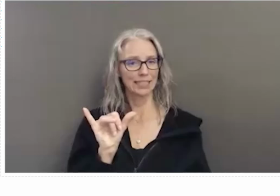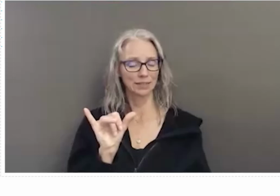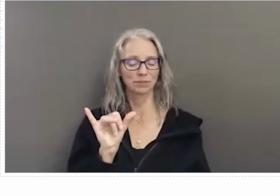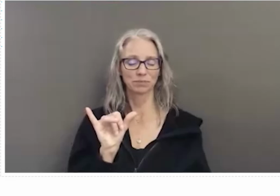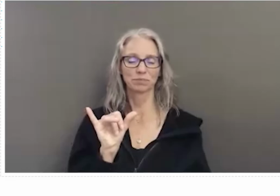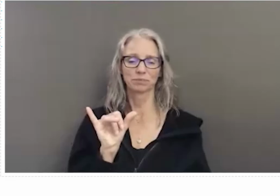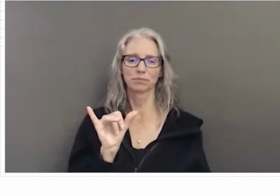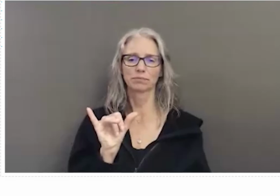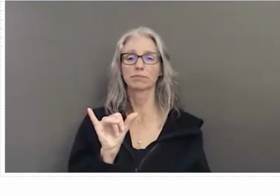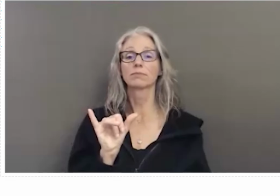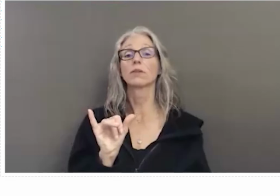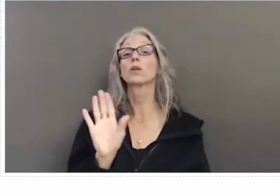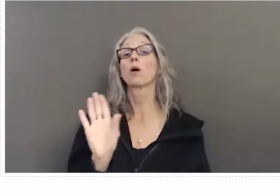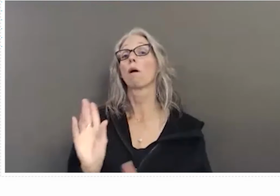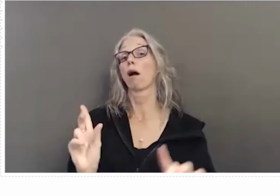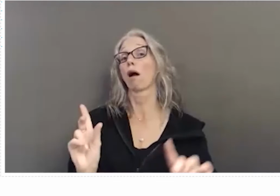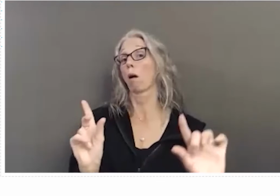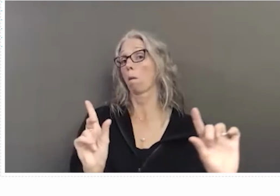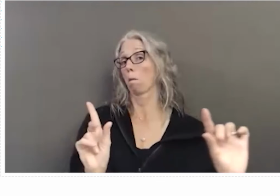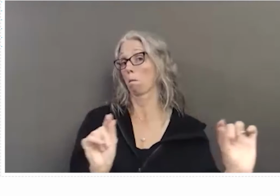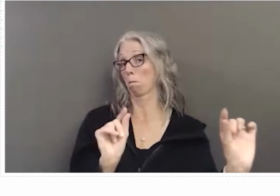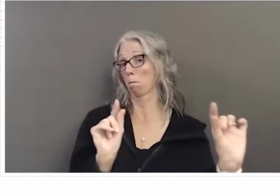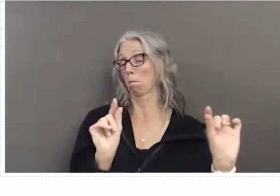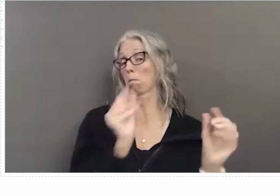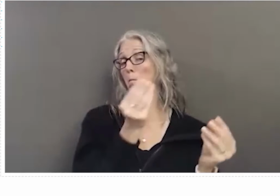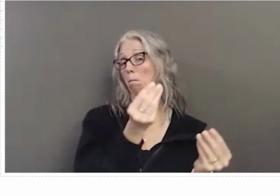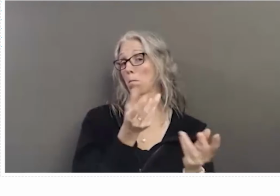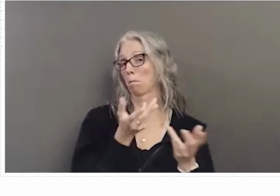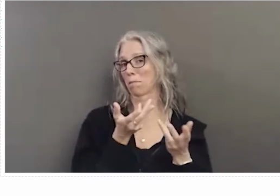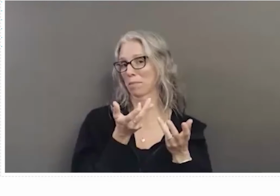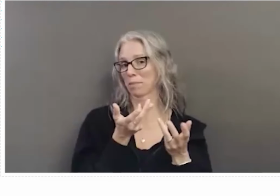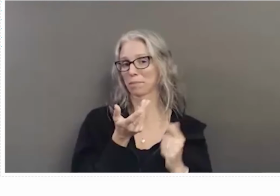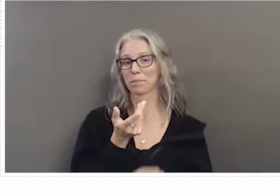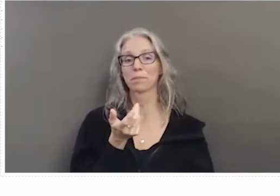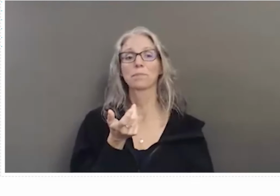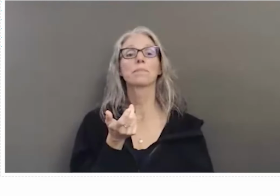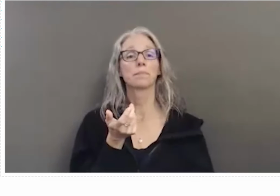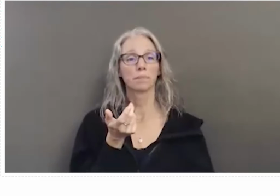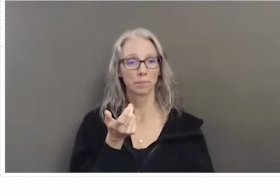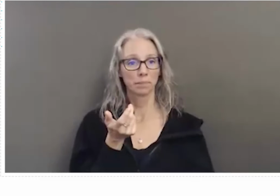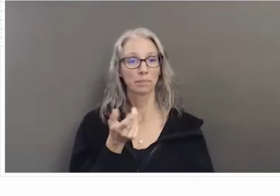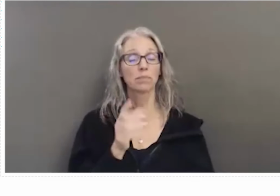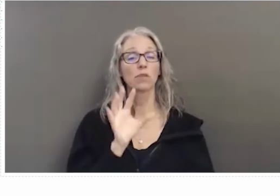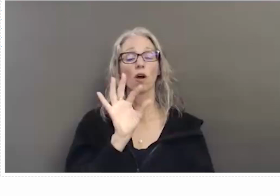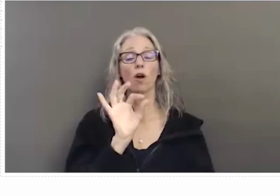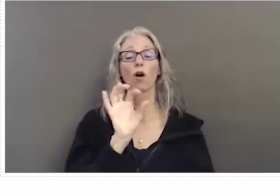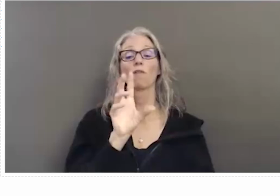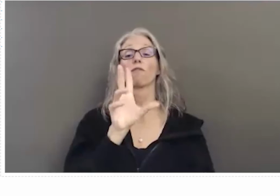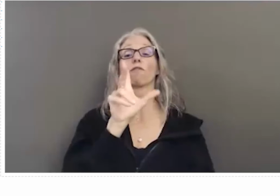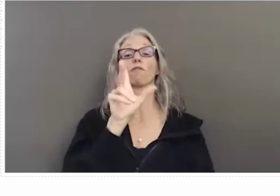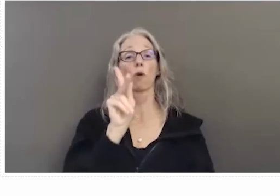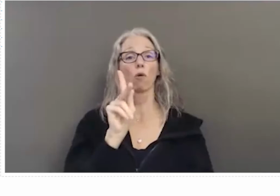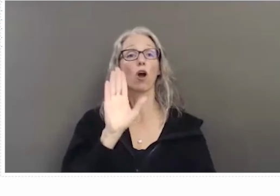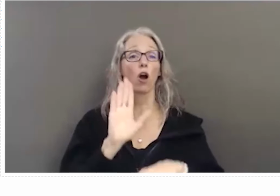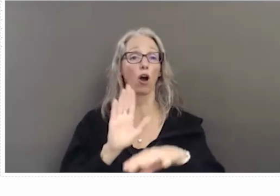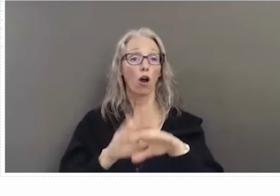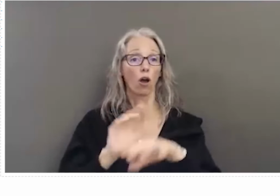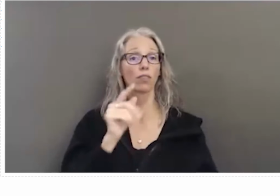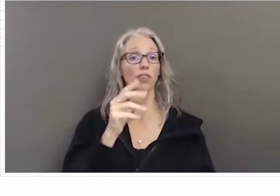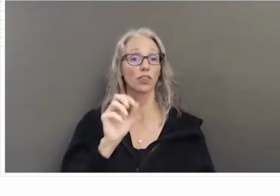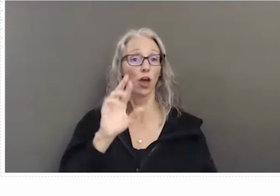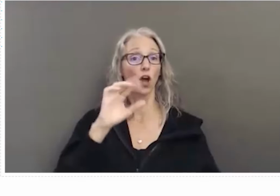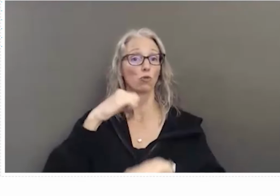So rumor has it that you have grown folk on the rocks